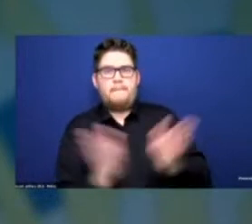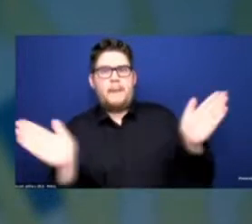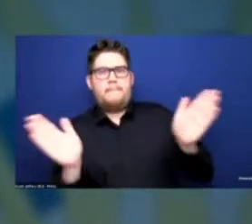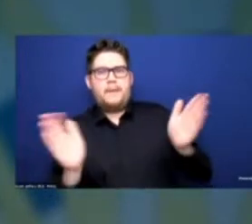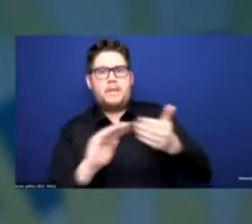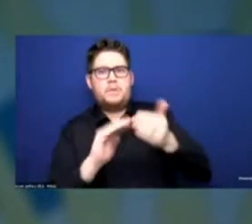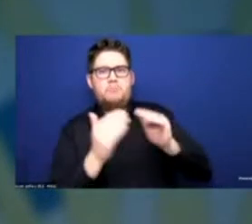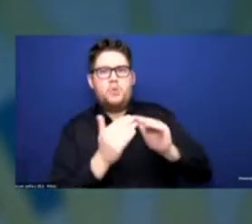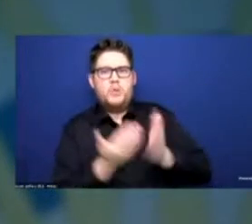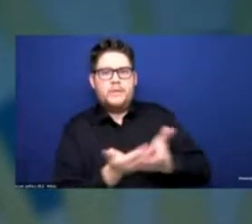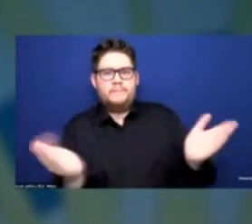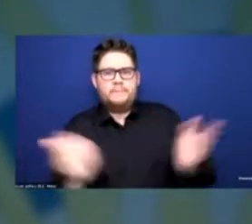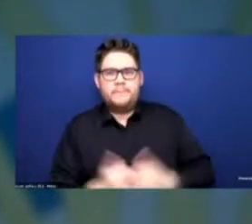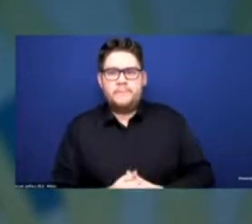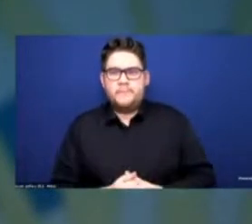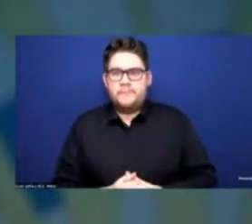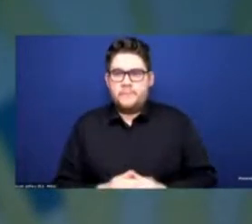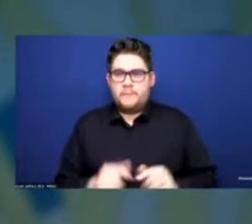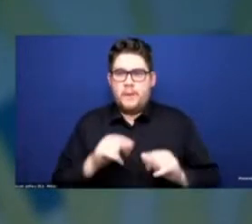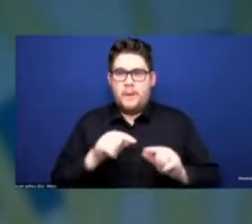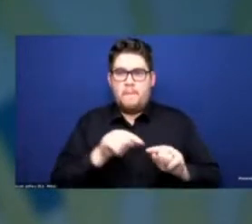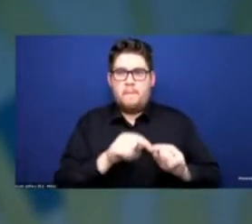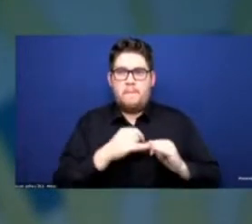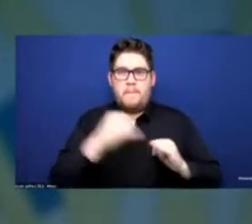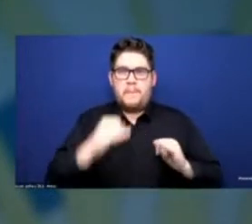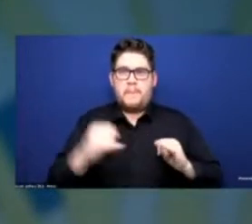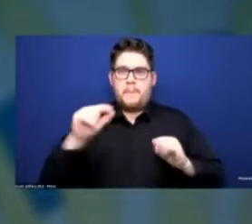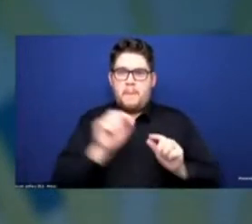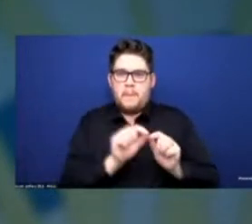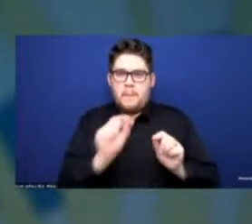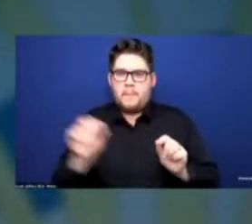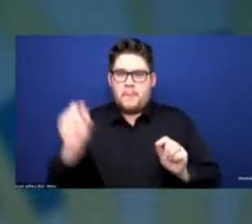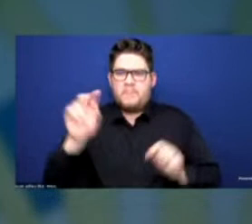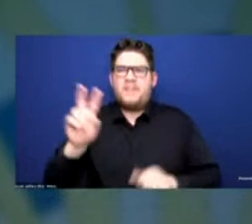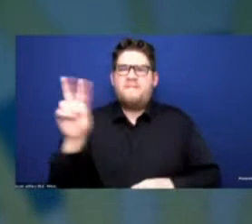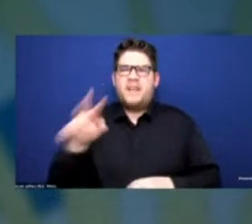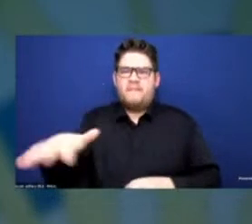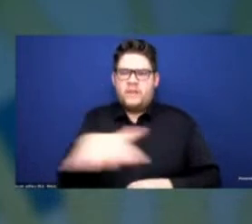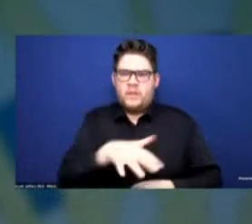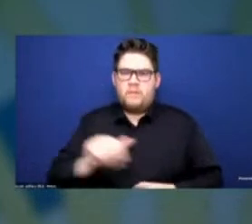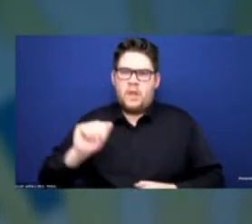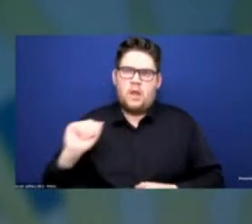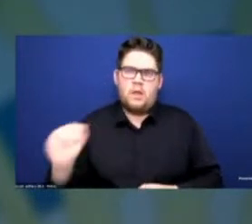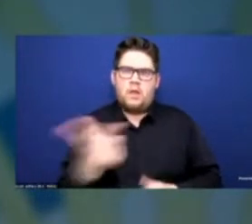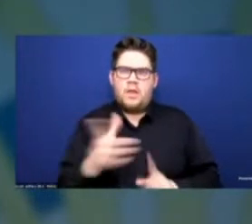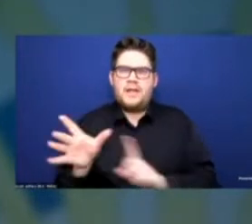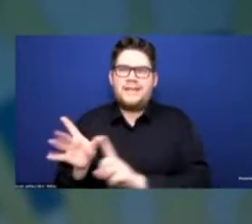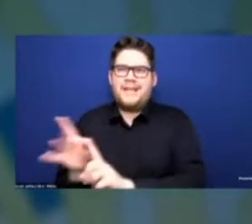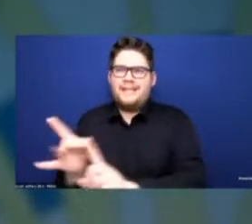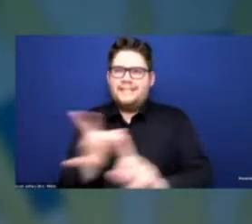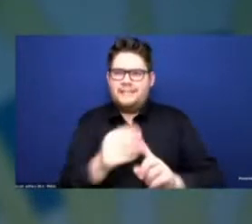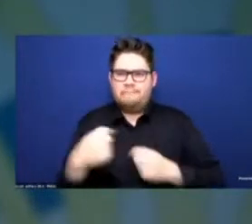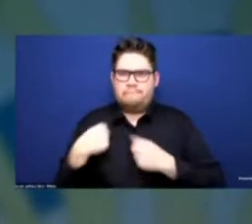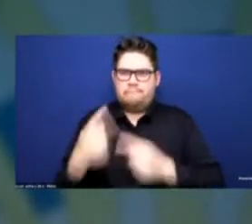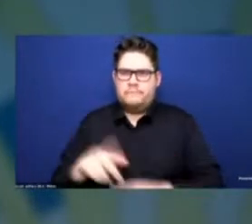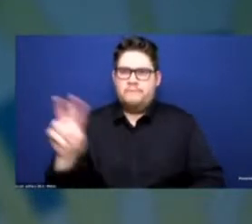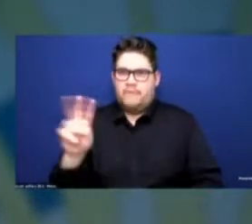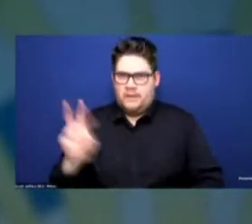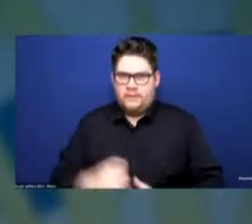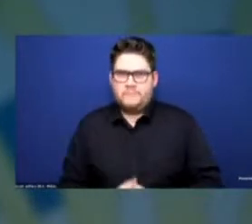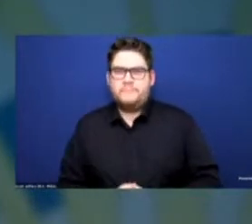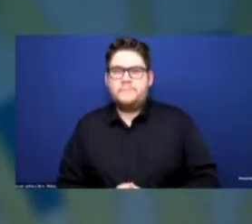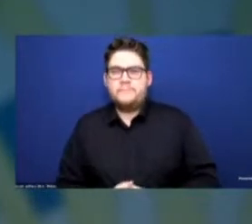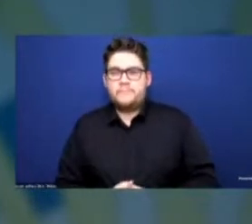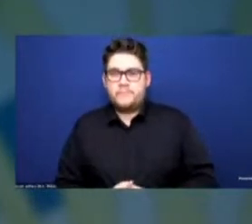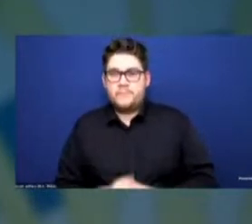see with the spring break start and stop, we had a rapid rise in cases in the community. We saw that rise as